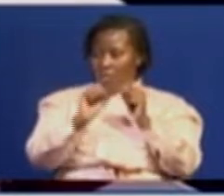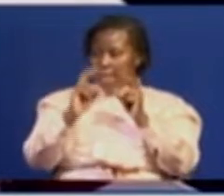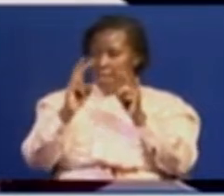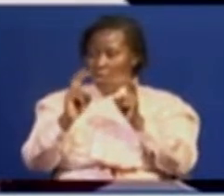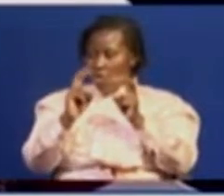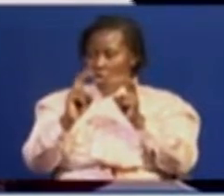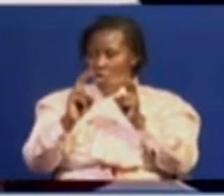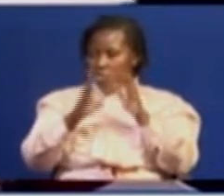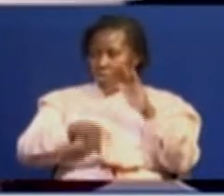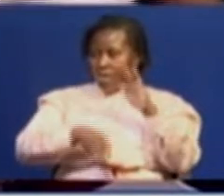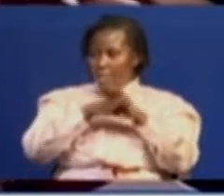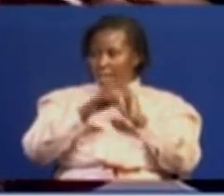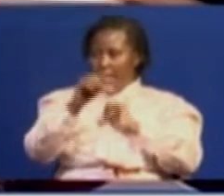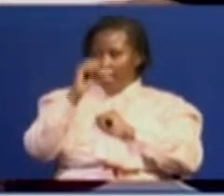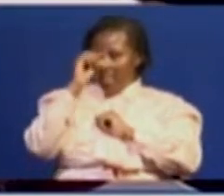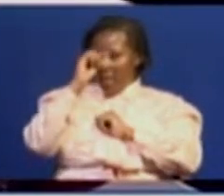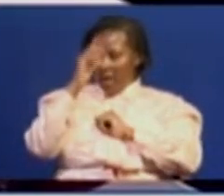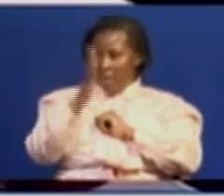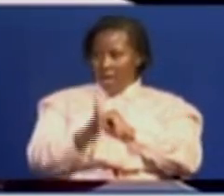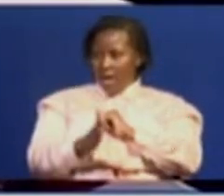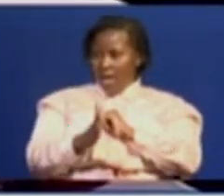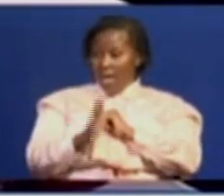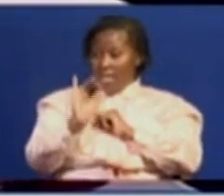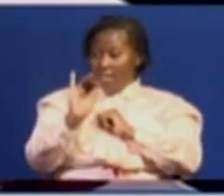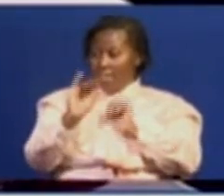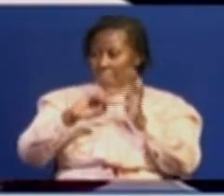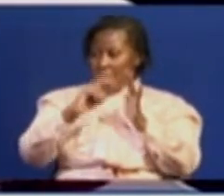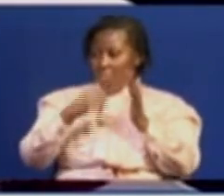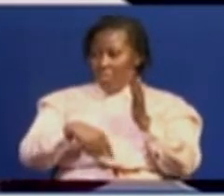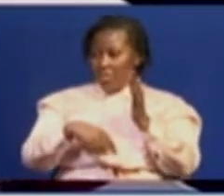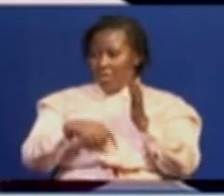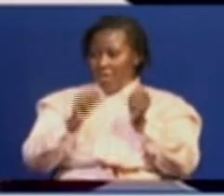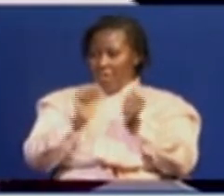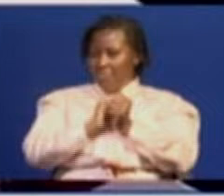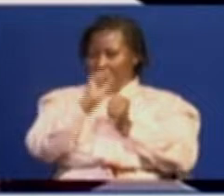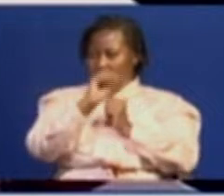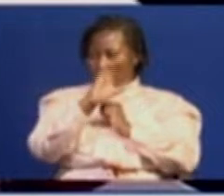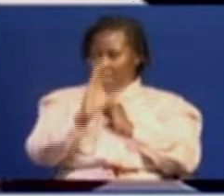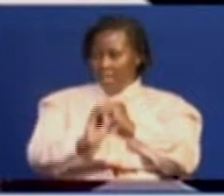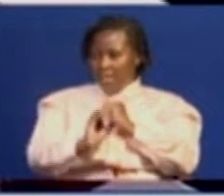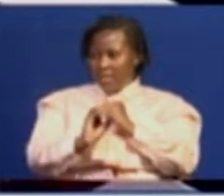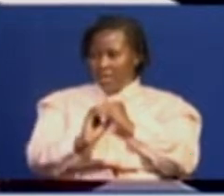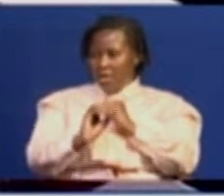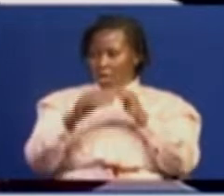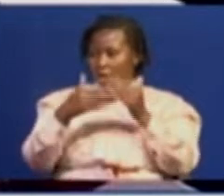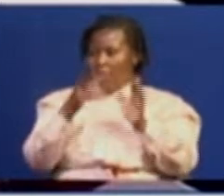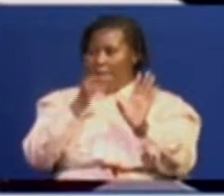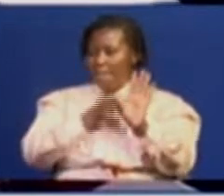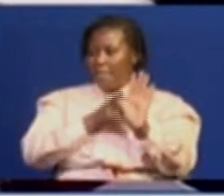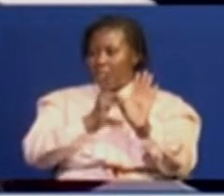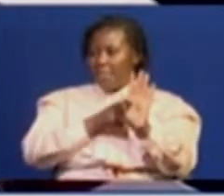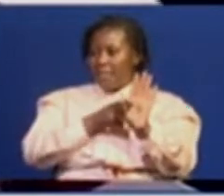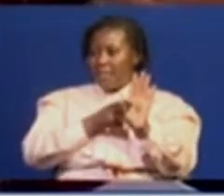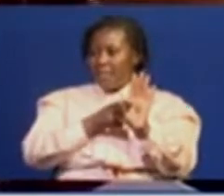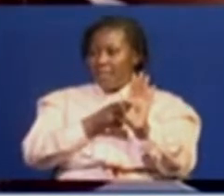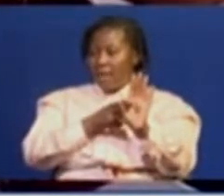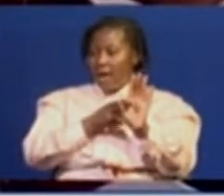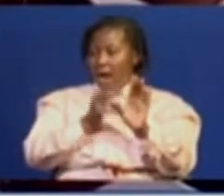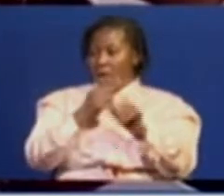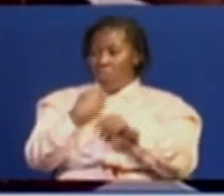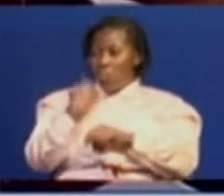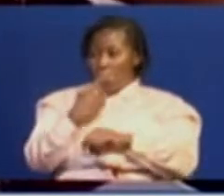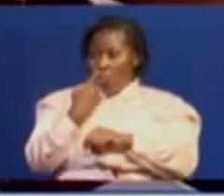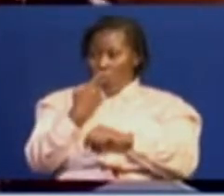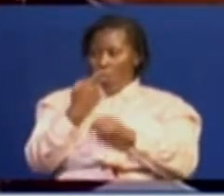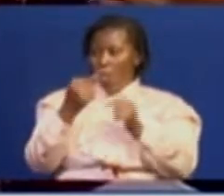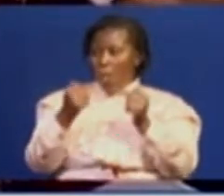of the motion to impeach the governor. That means 15% of the participants